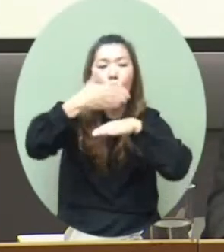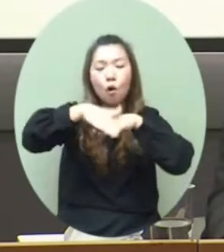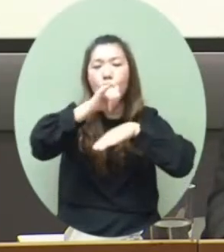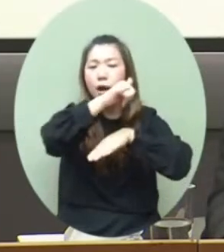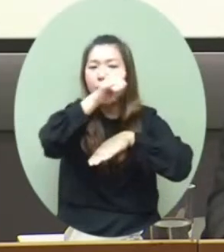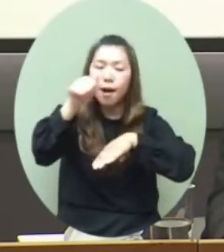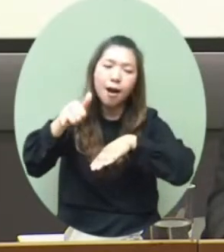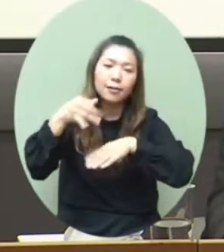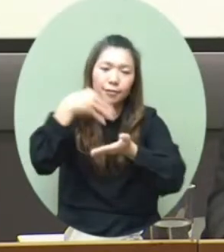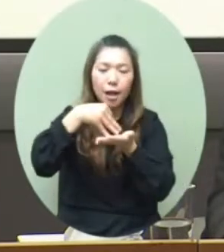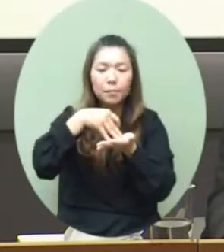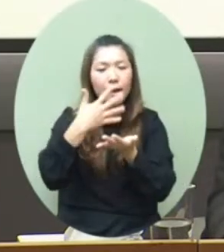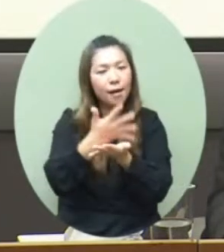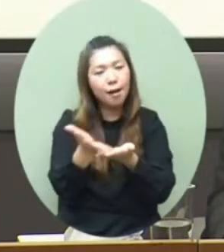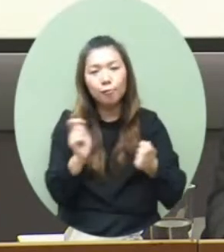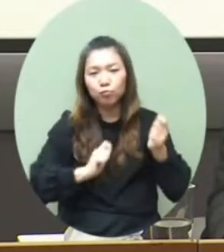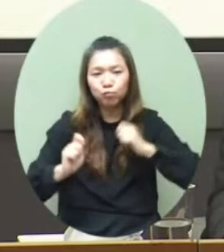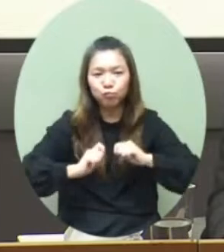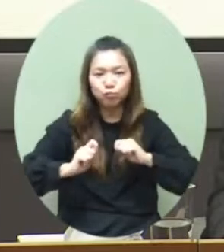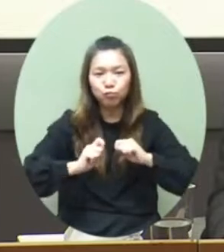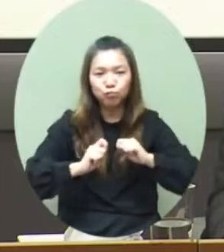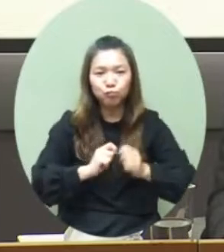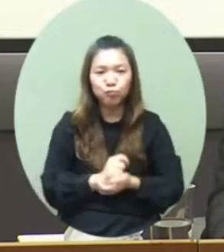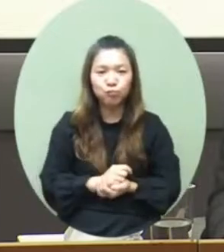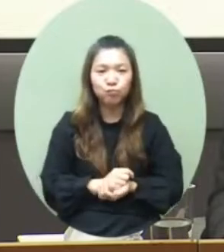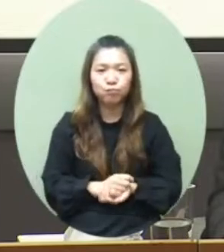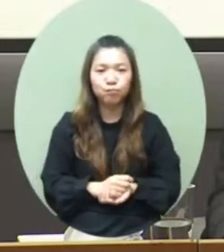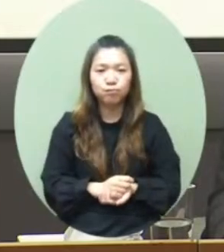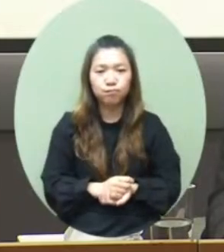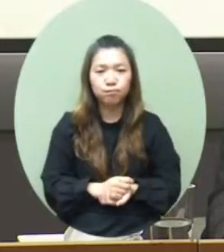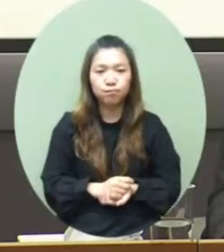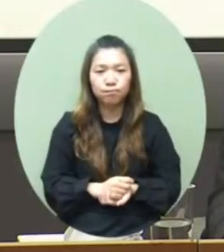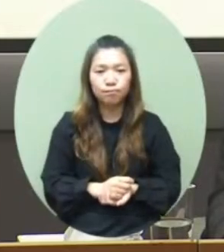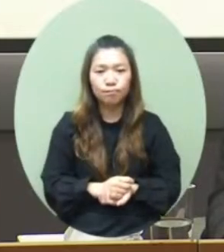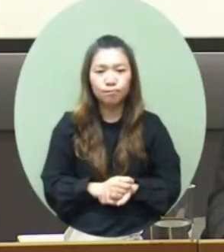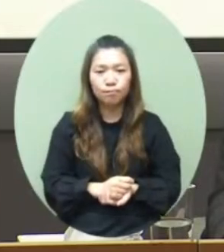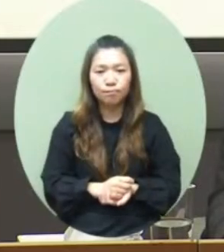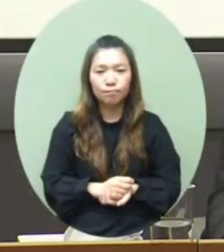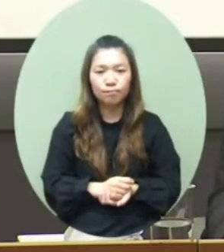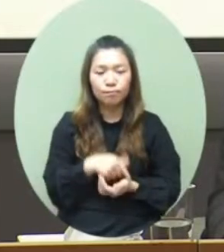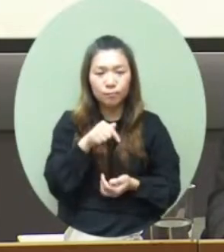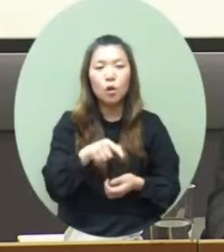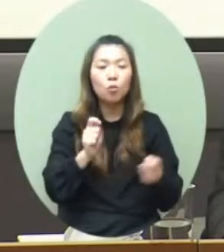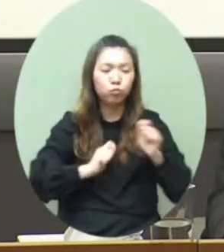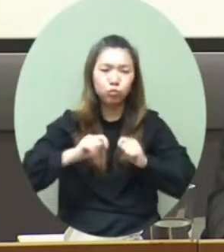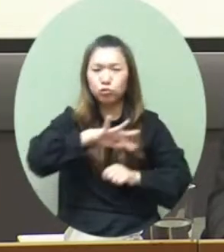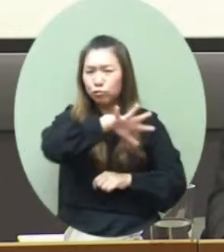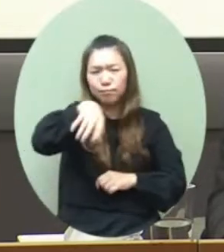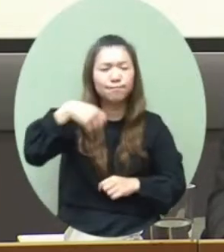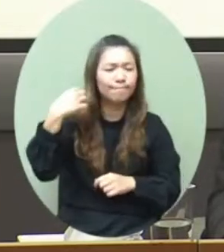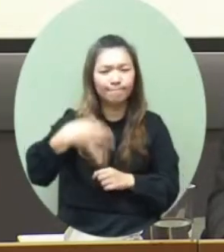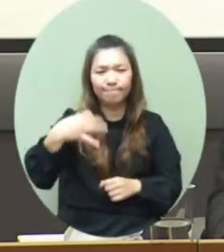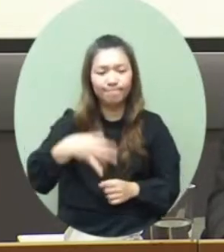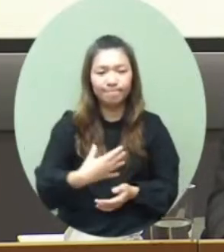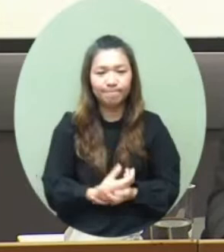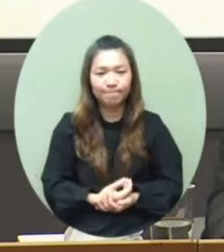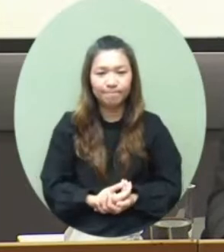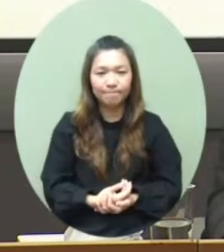particularly those activities free of charge, I think hopefully that would bring back more positive